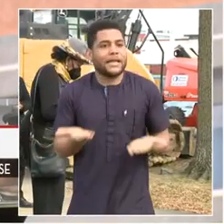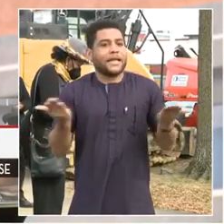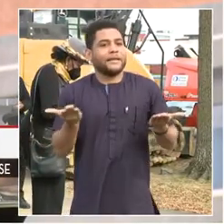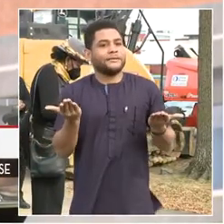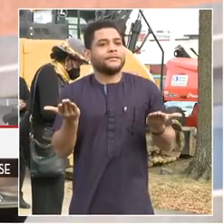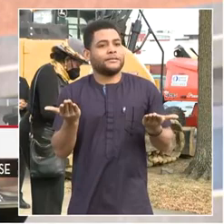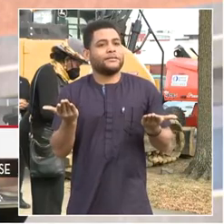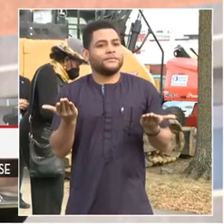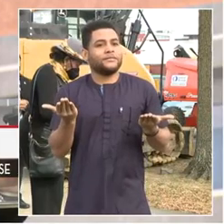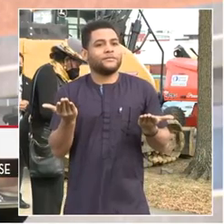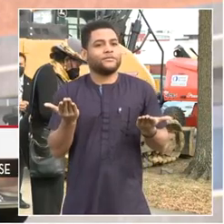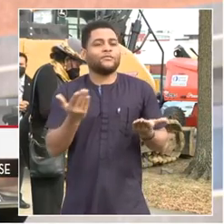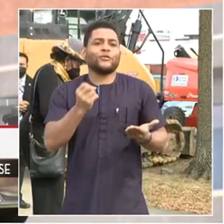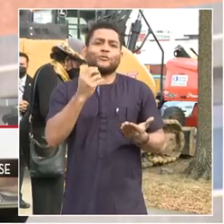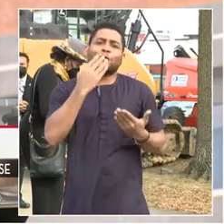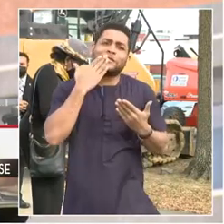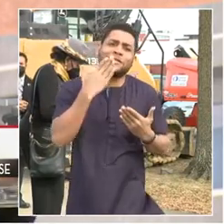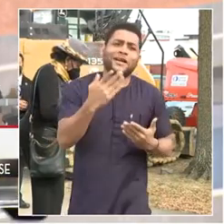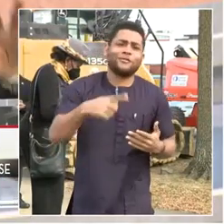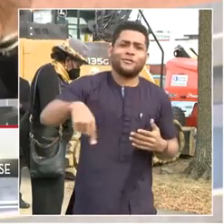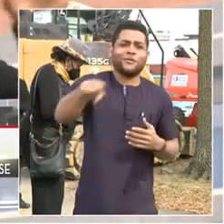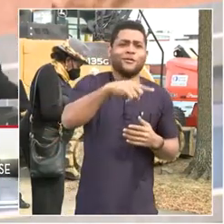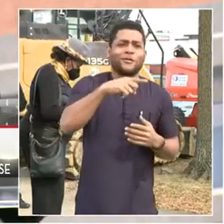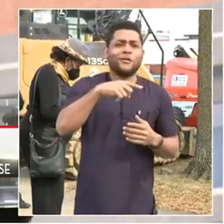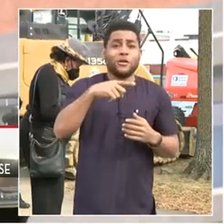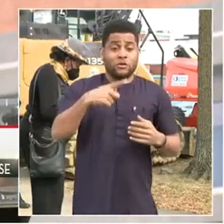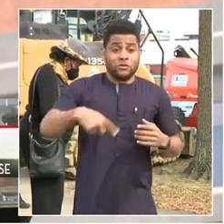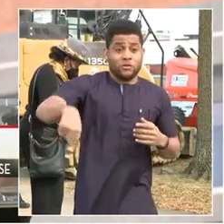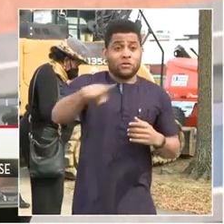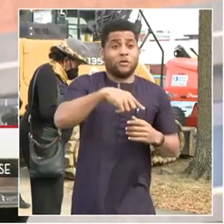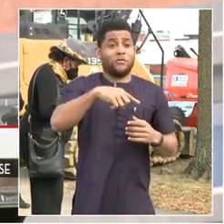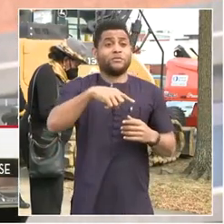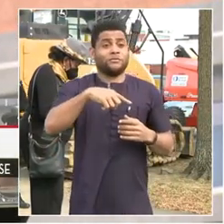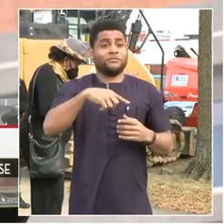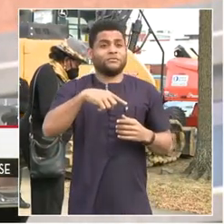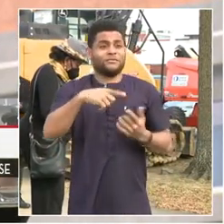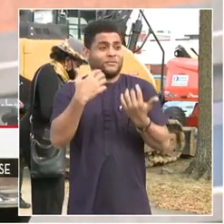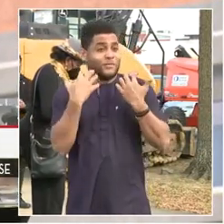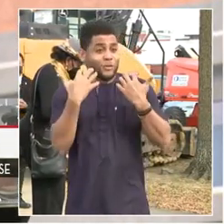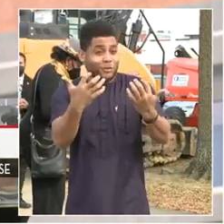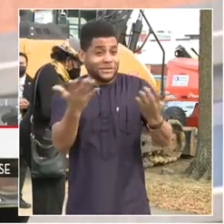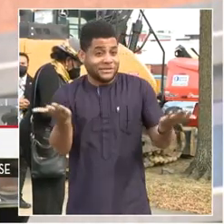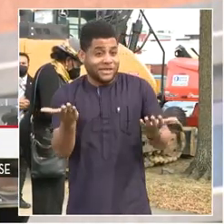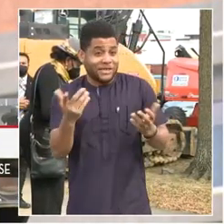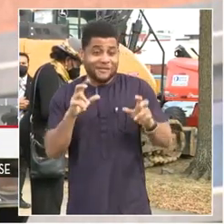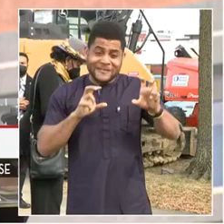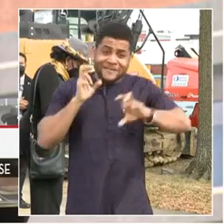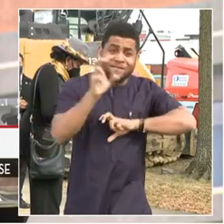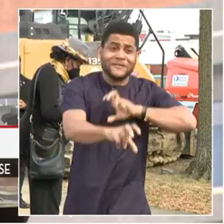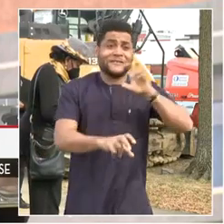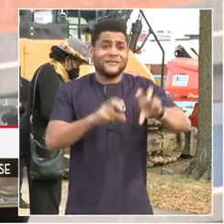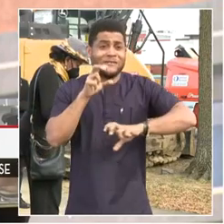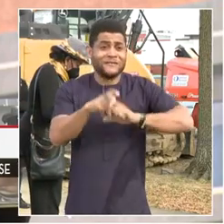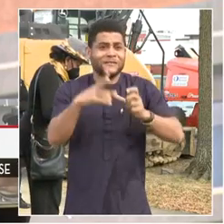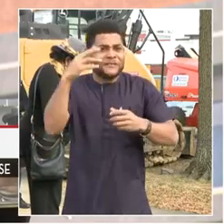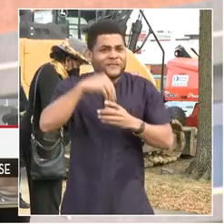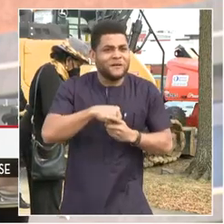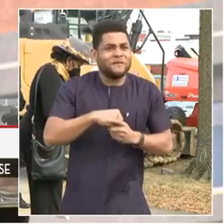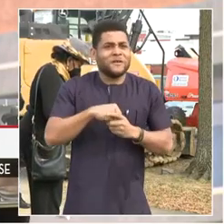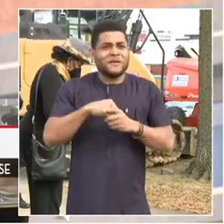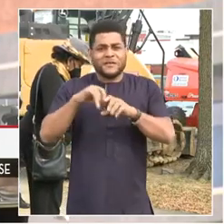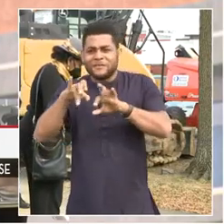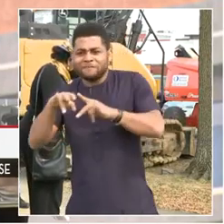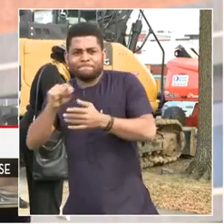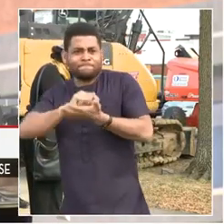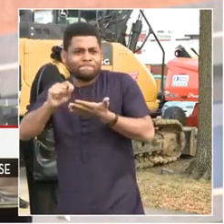you. I want to thank all those that's in the audience that played a part, that's typing and writing and doing policy to get us here